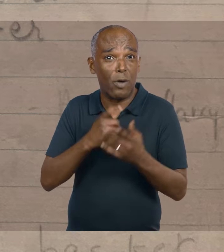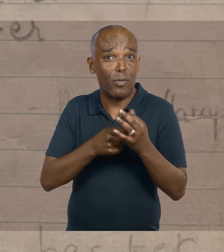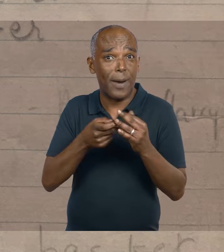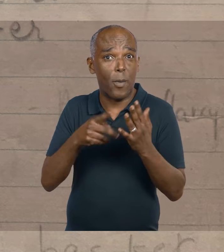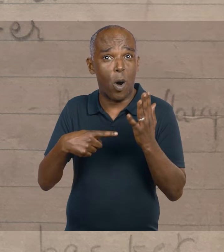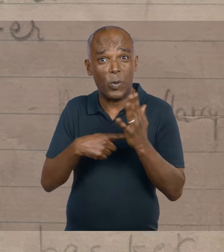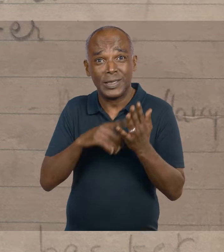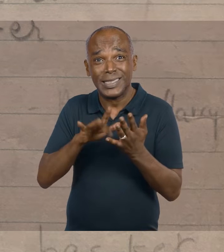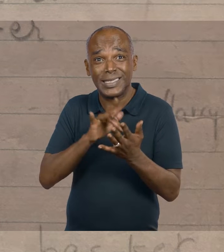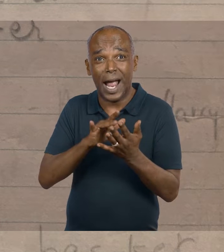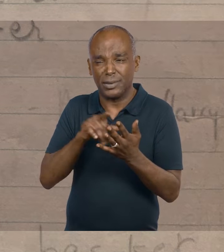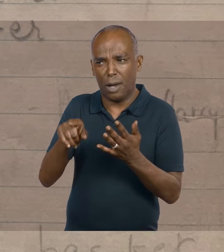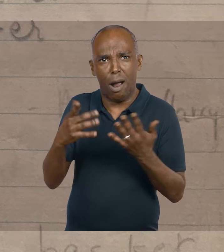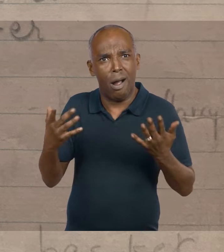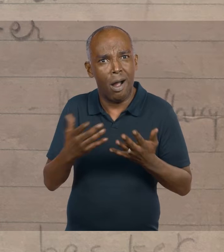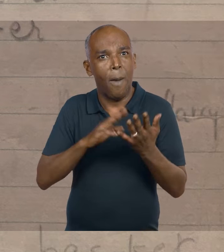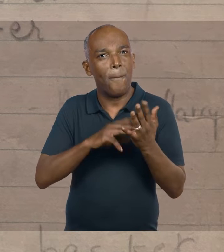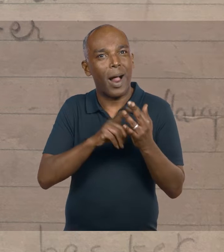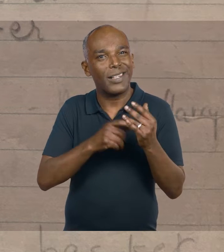Centre at Melton Mowbray.